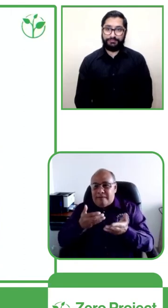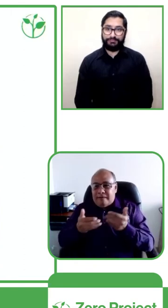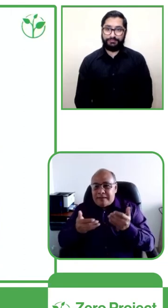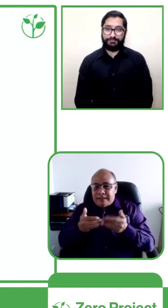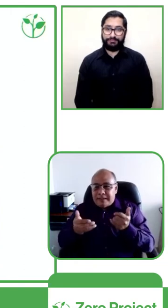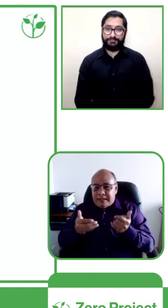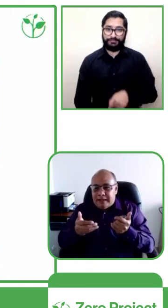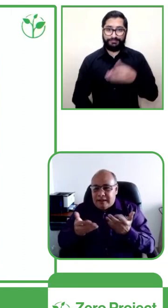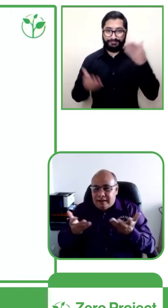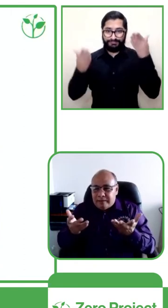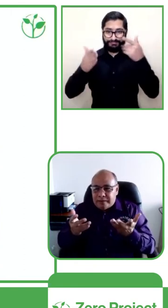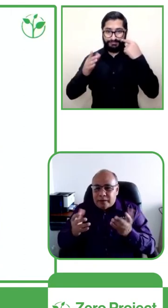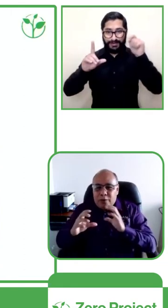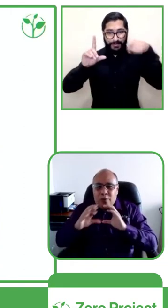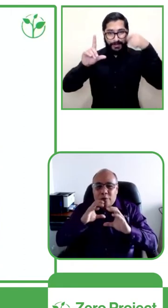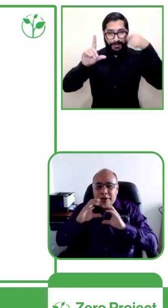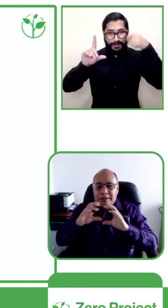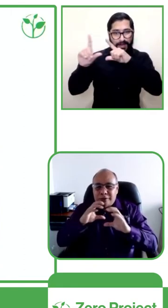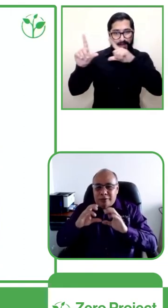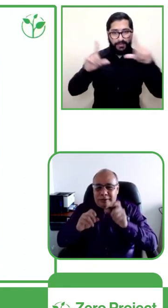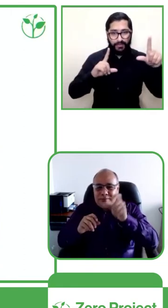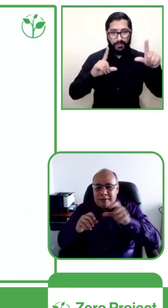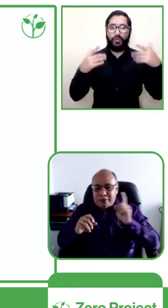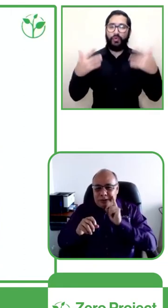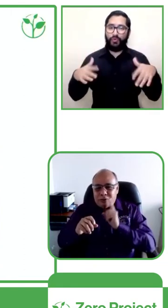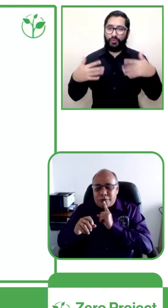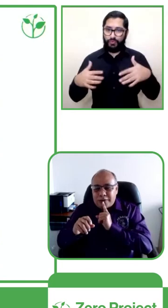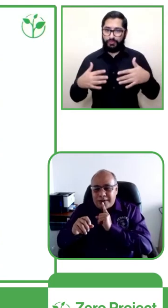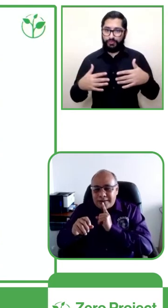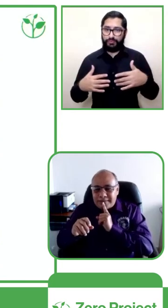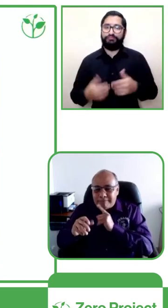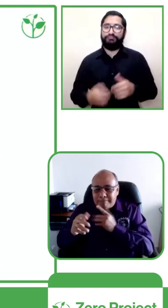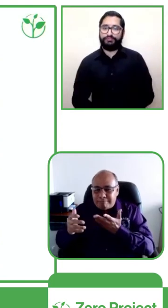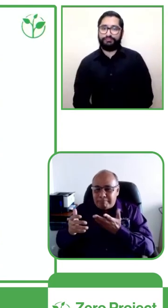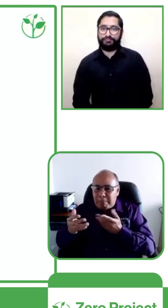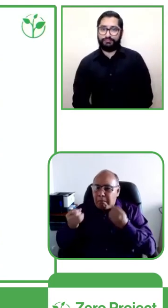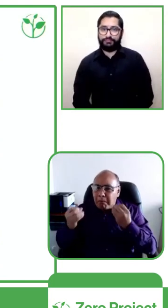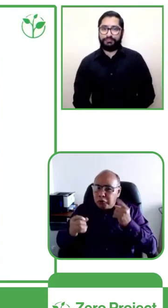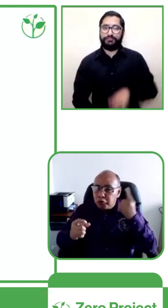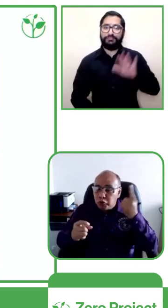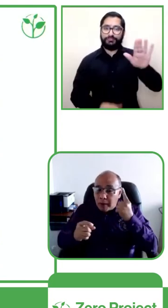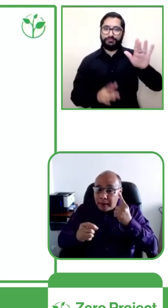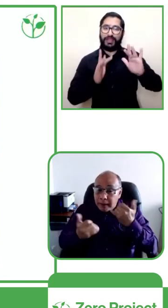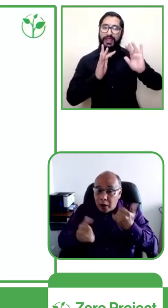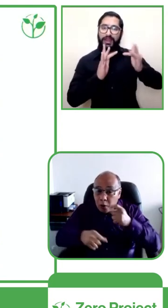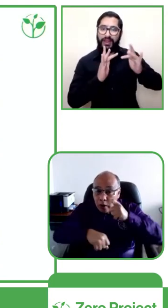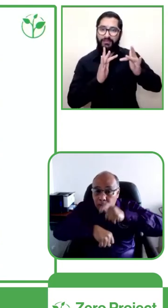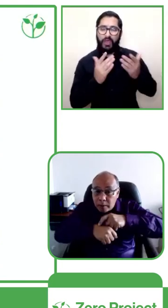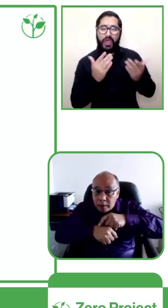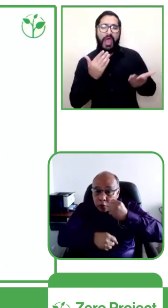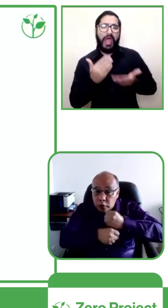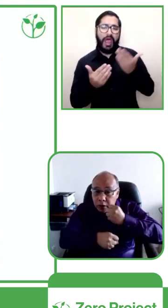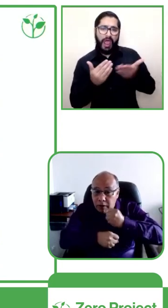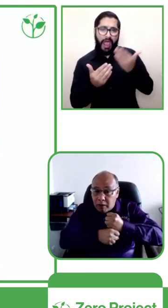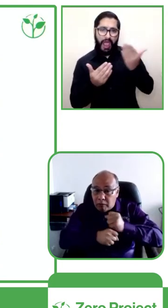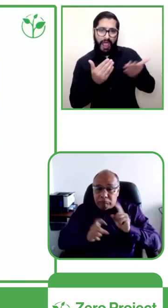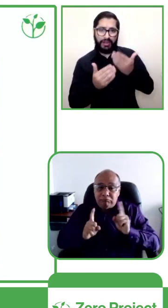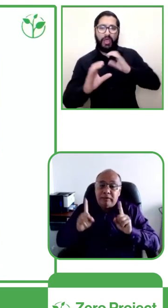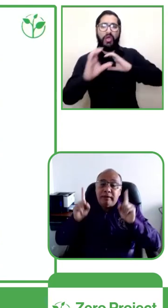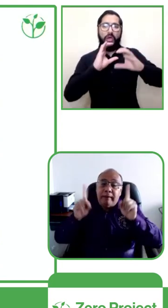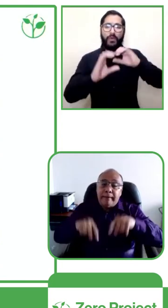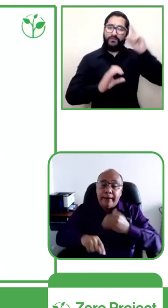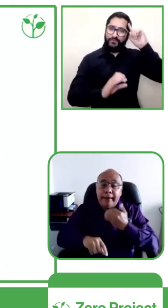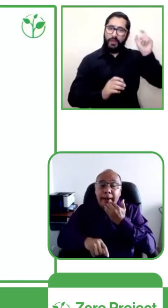As you just watched in the video, we see that the Centro de Relevo facilitates